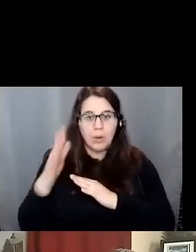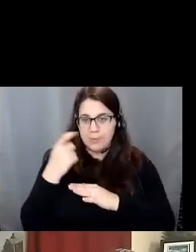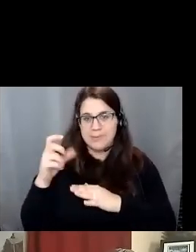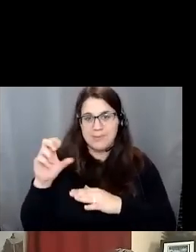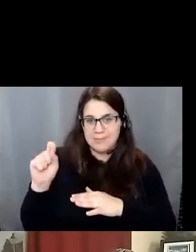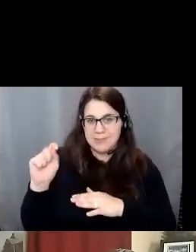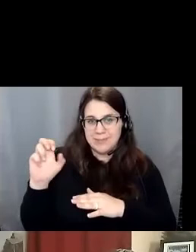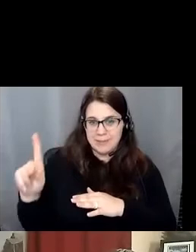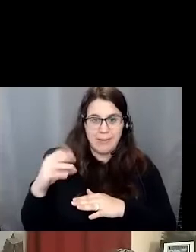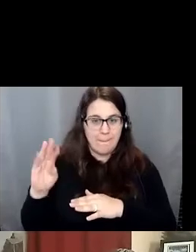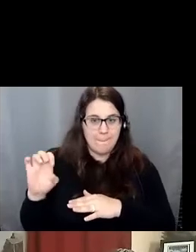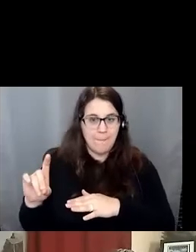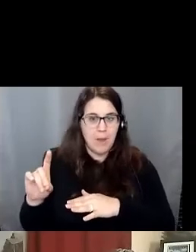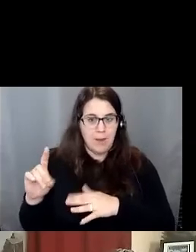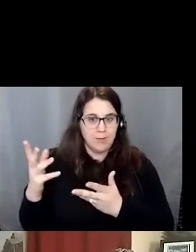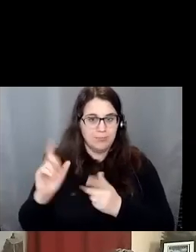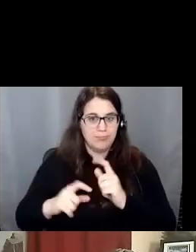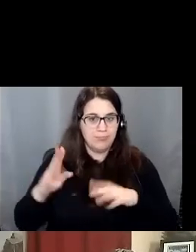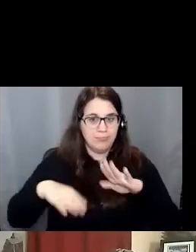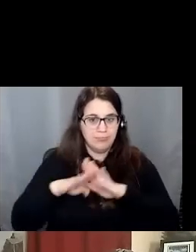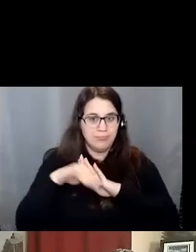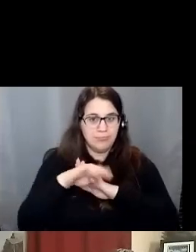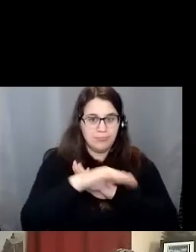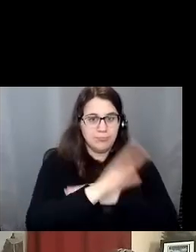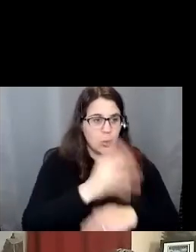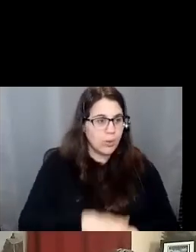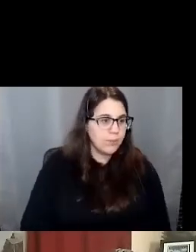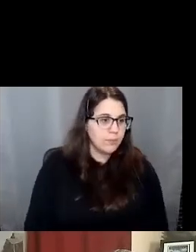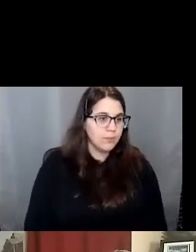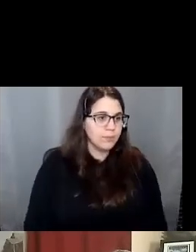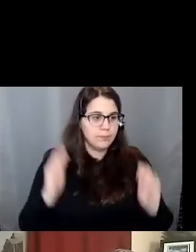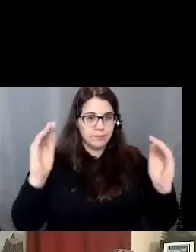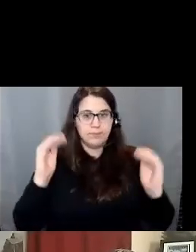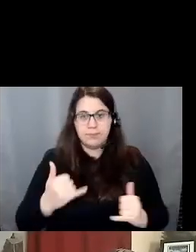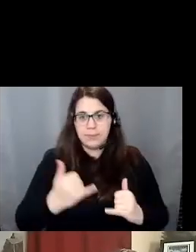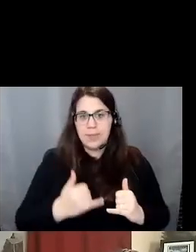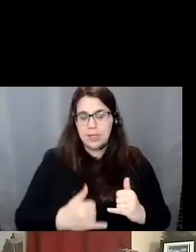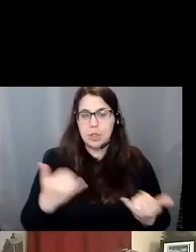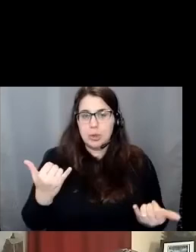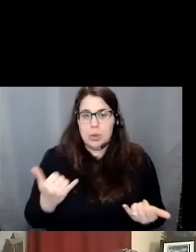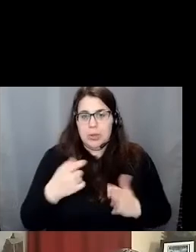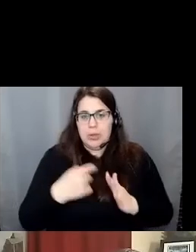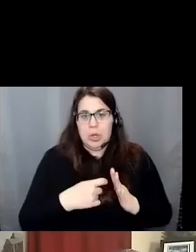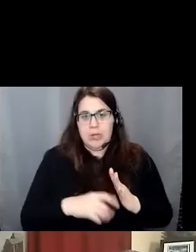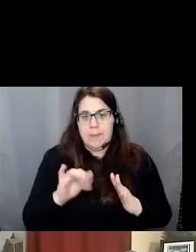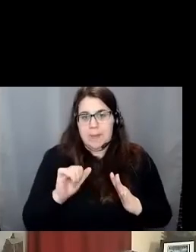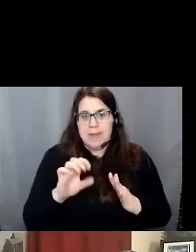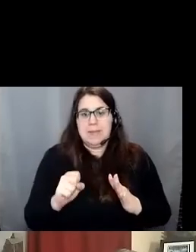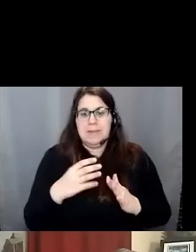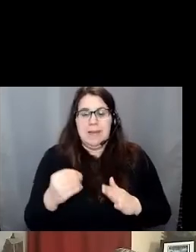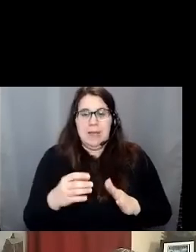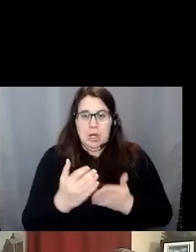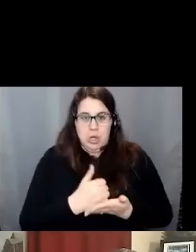reflected here. And then the final category is a current cost basis and earnings. So this gets more